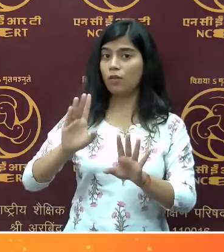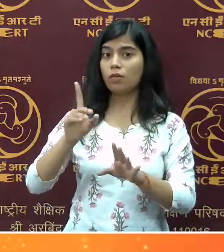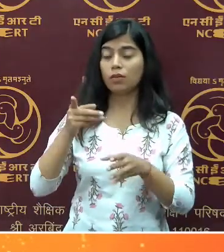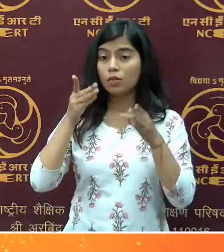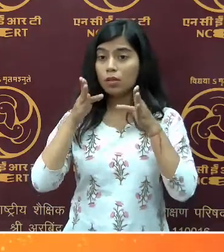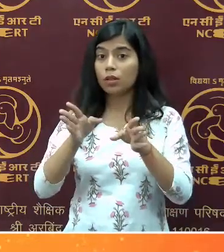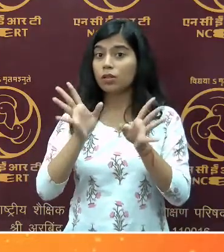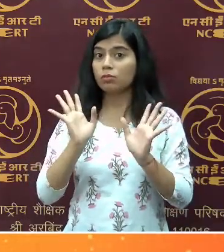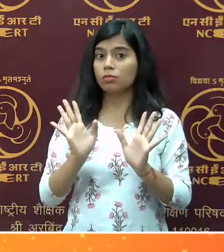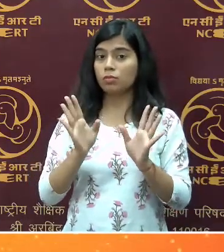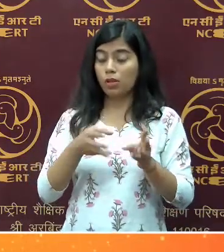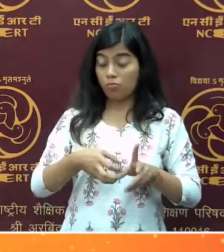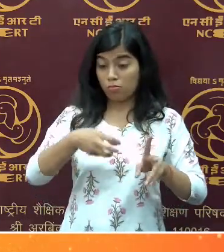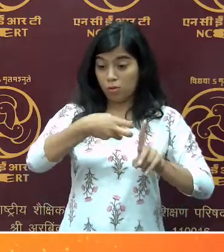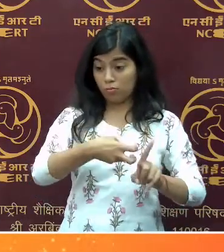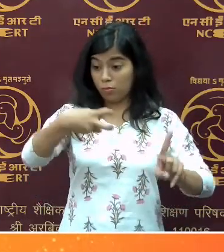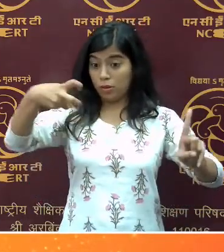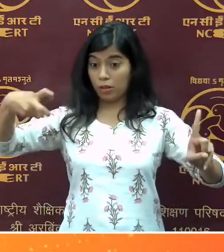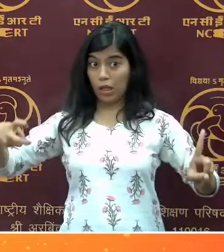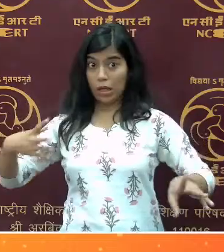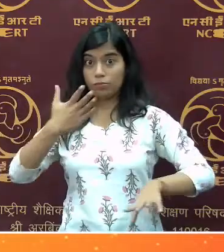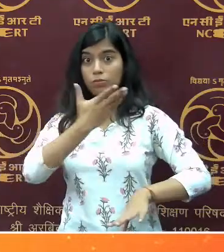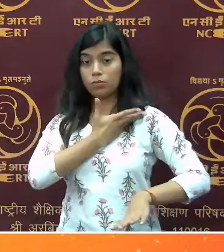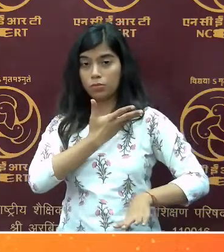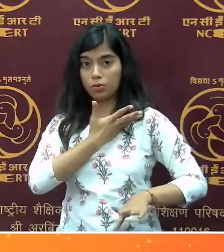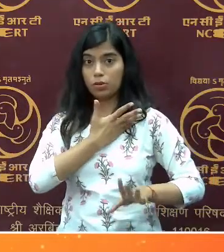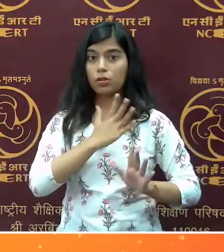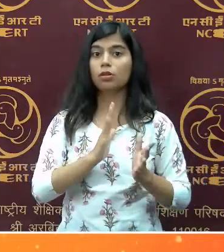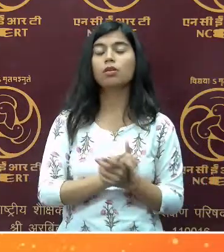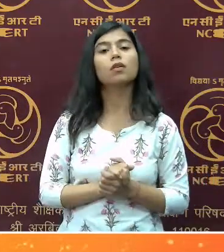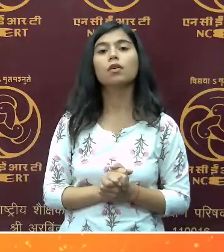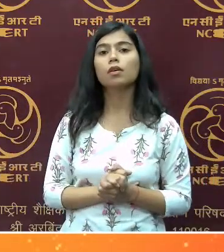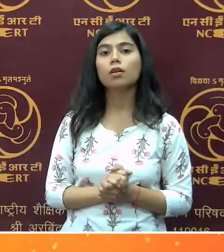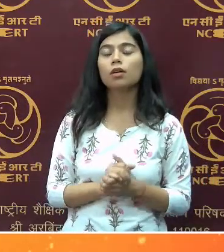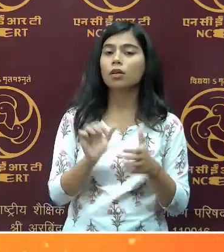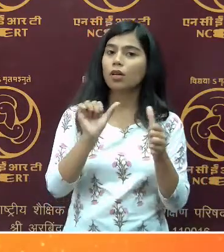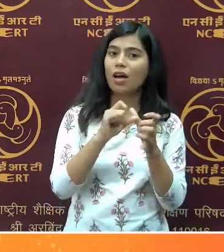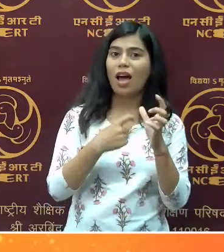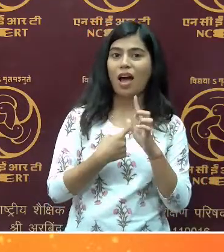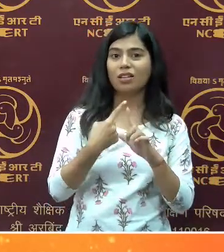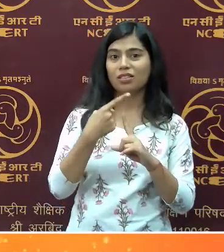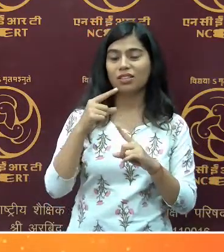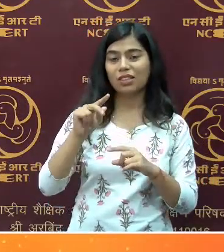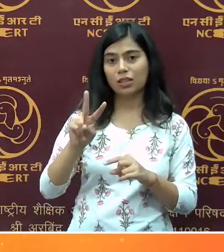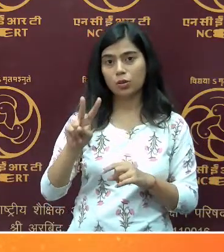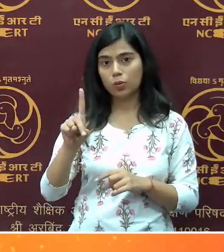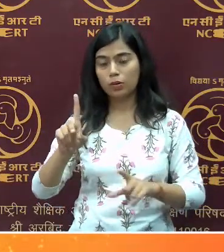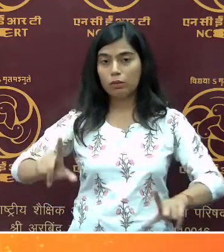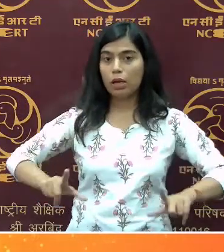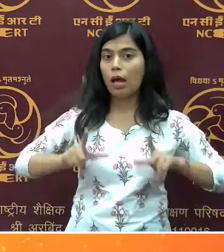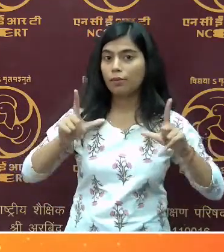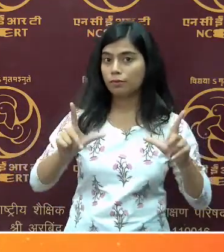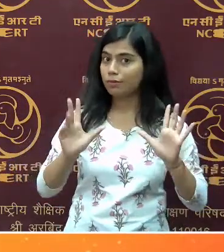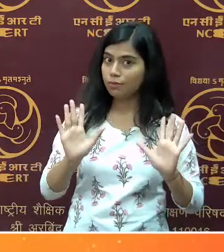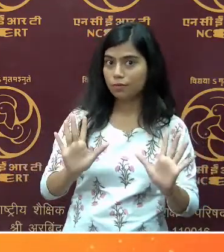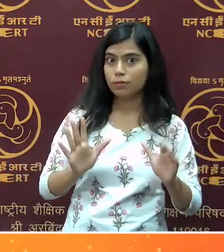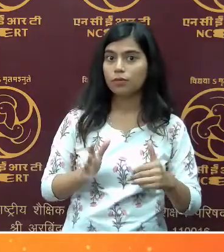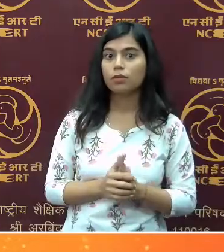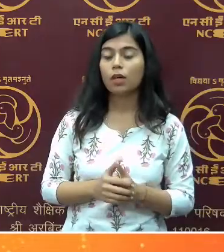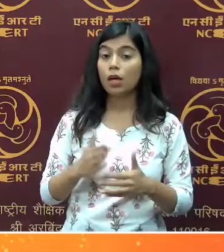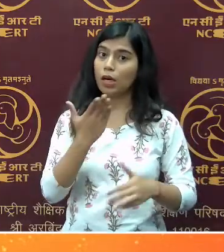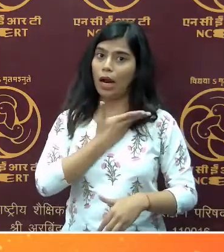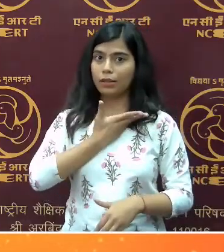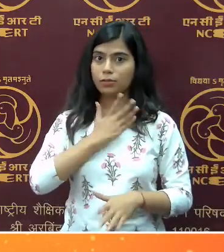consistently expanded fundamental rights, like Article 21, right to life. So, right to life and